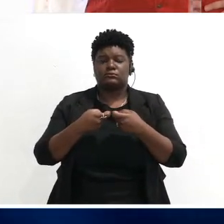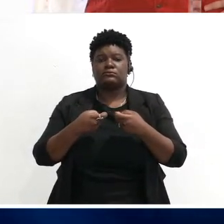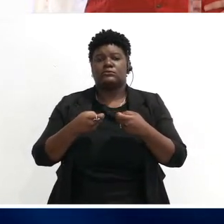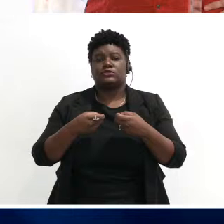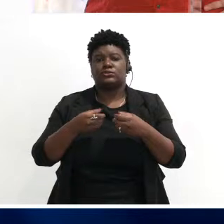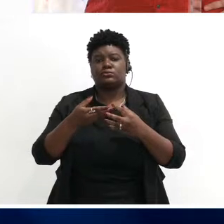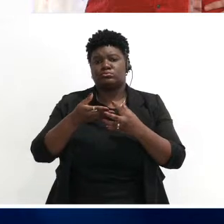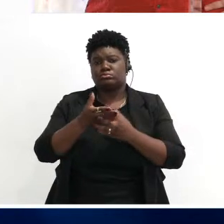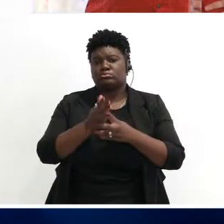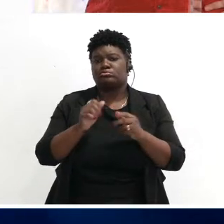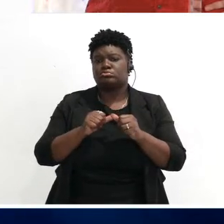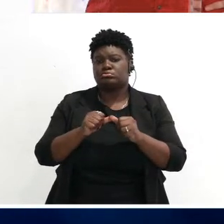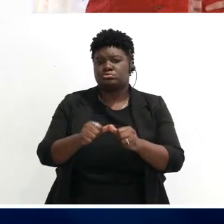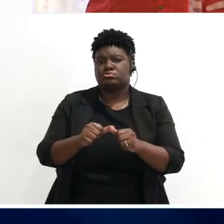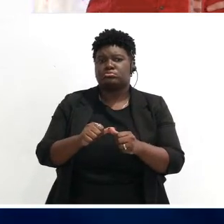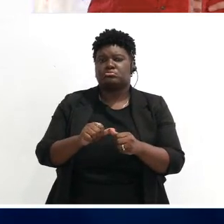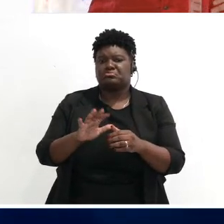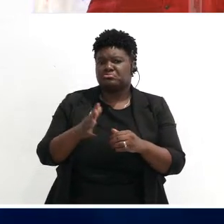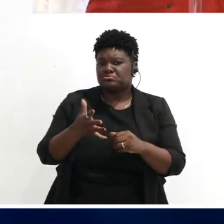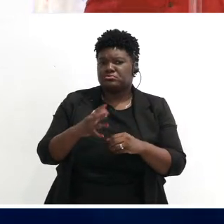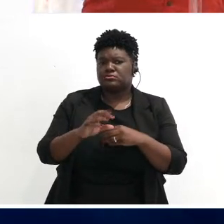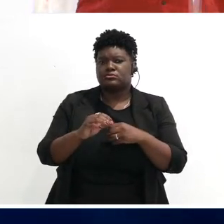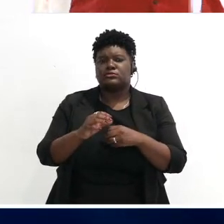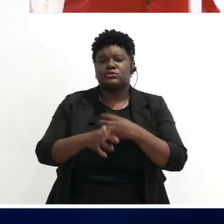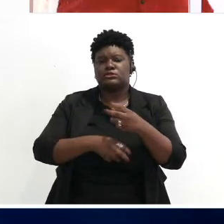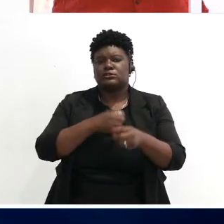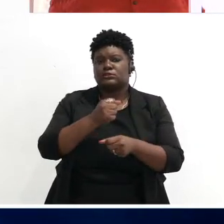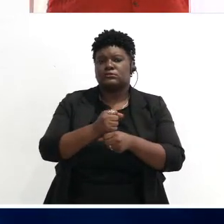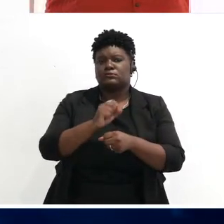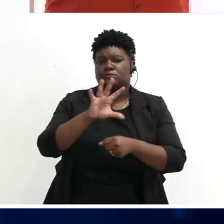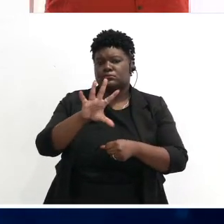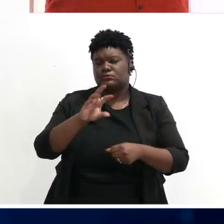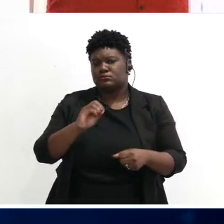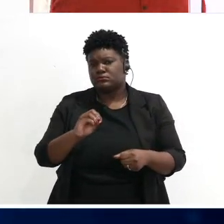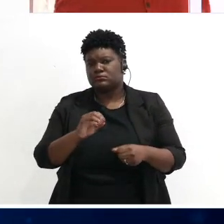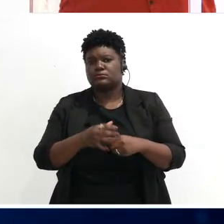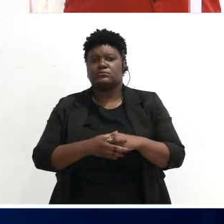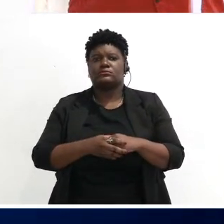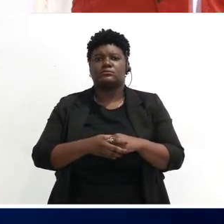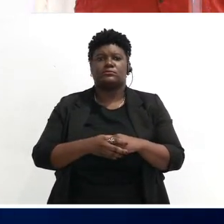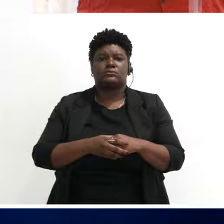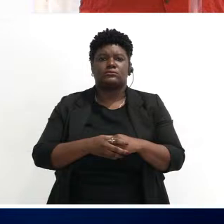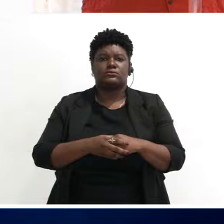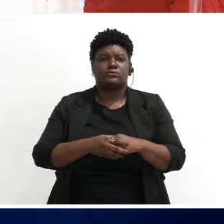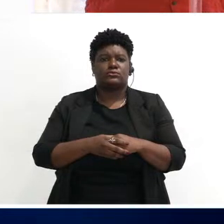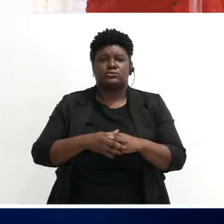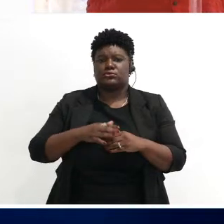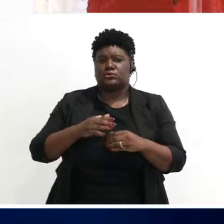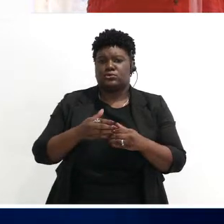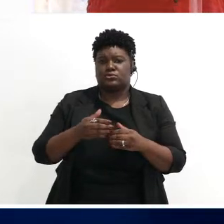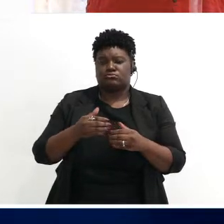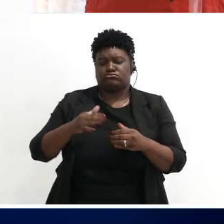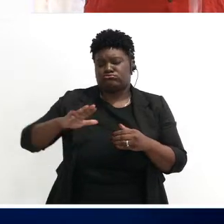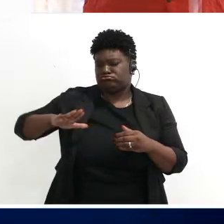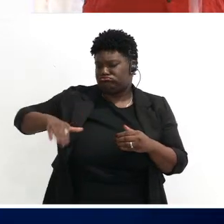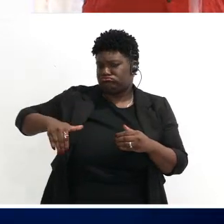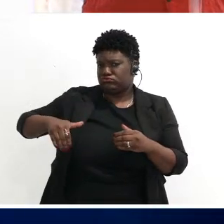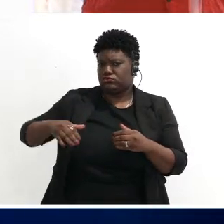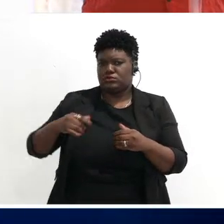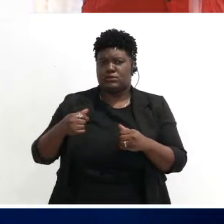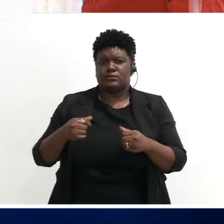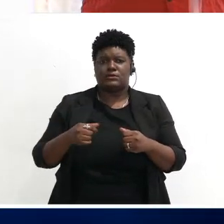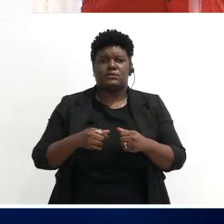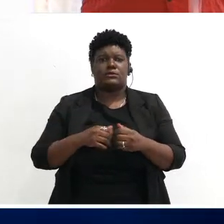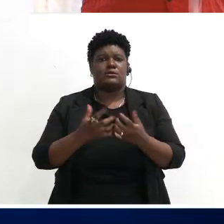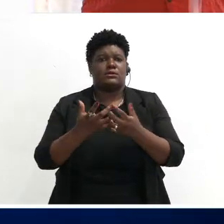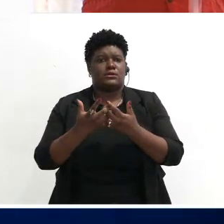and so it's not even 100 years old, and we've made amazing progress in this industry. And